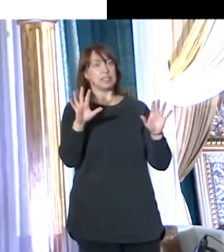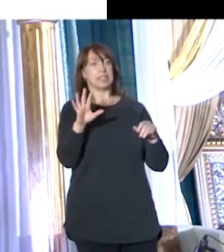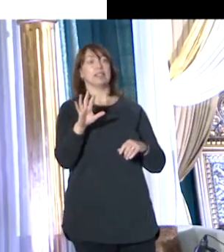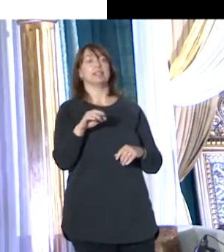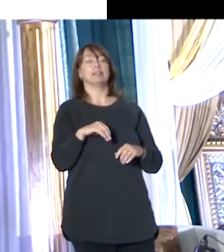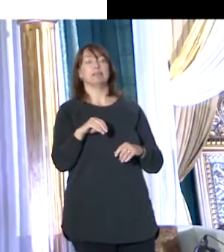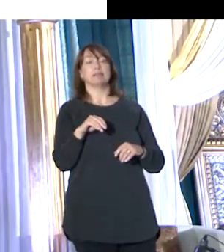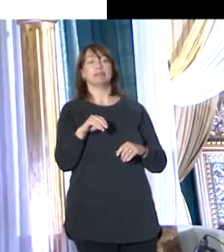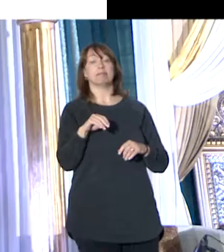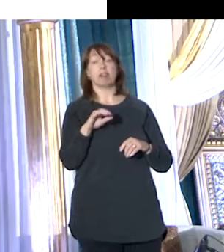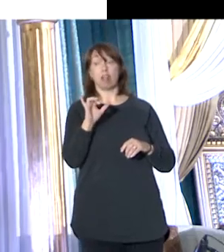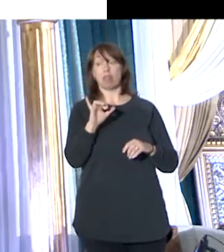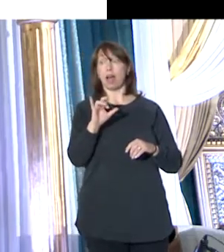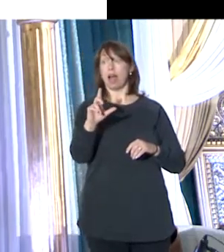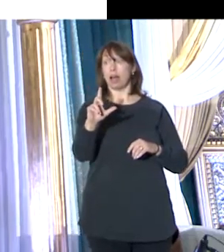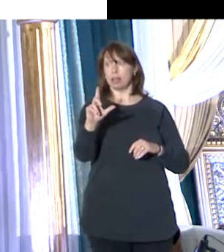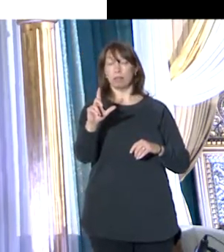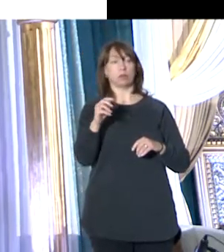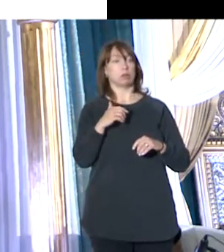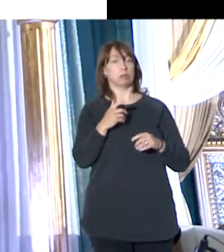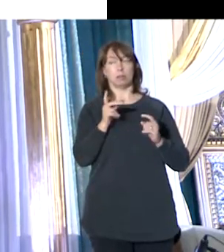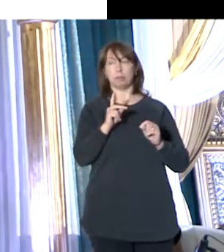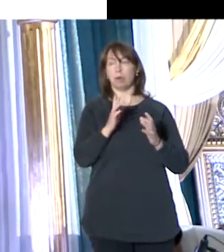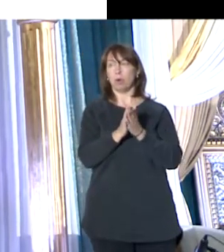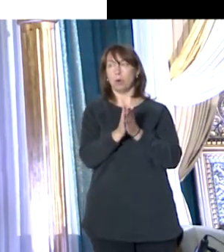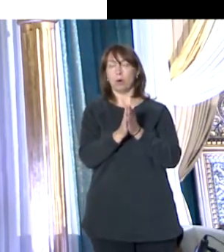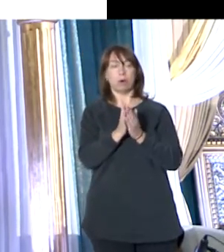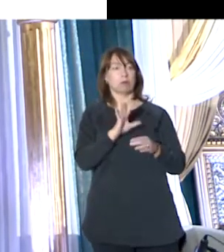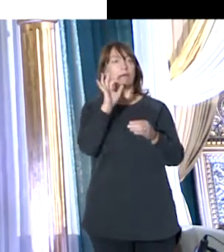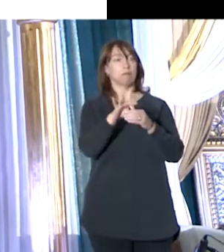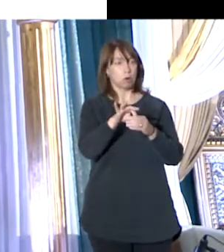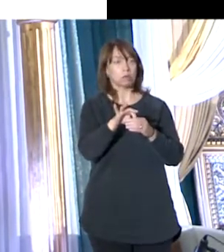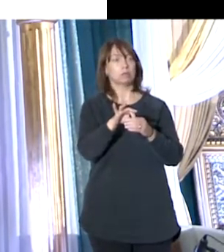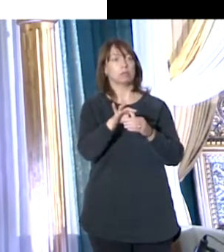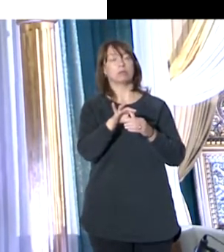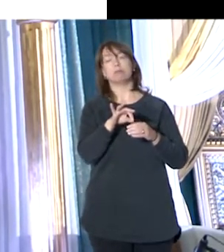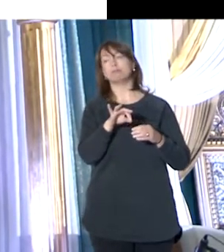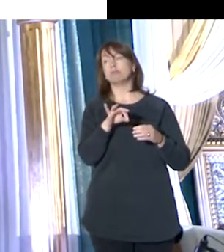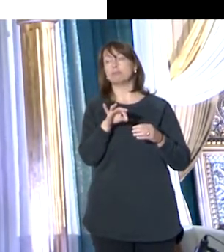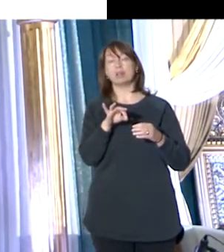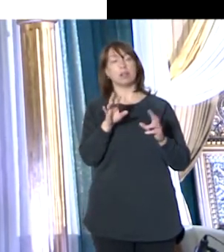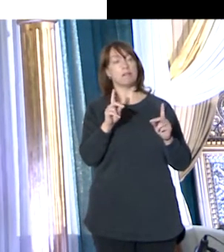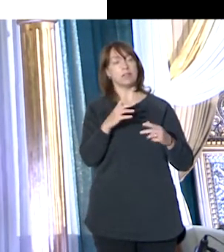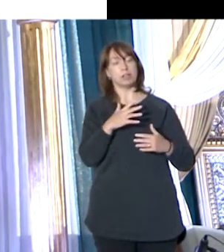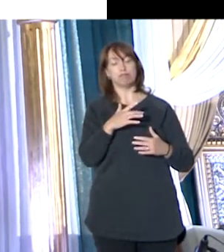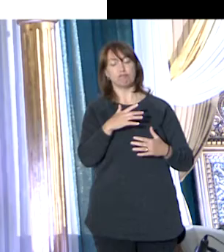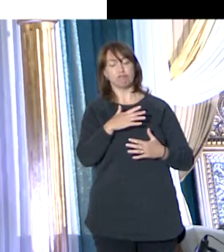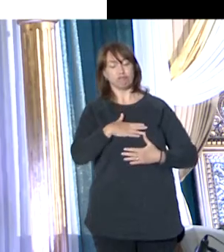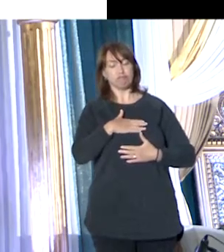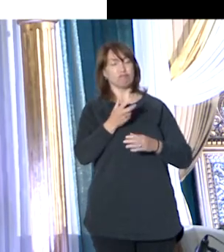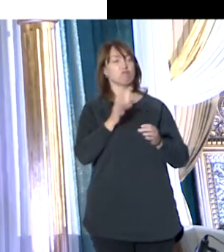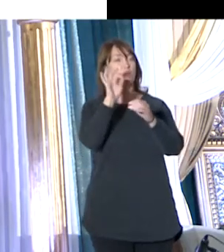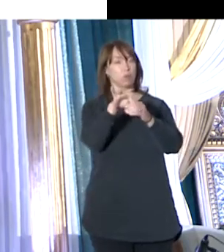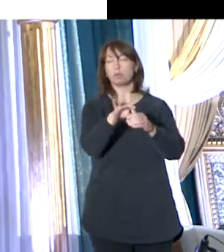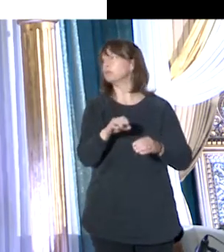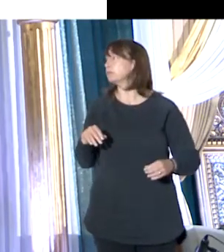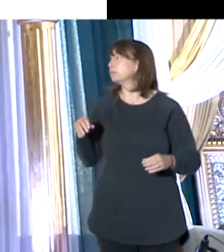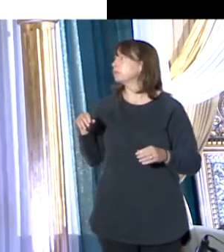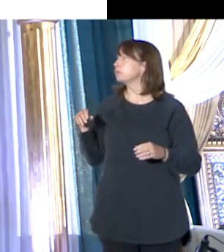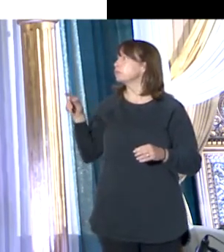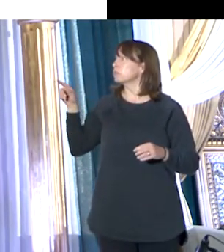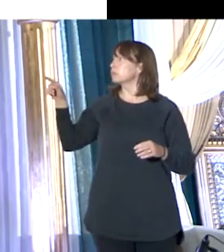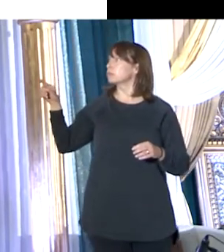something which Muslims participated civically in what's happening. And here's a slide that I